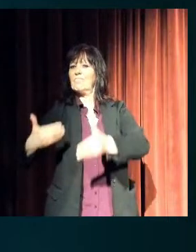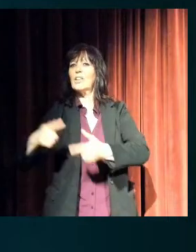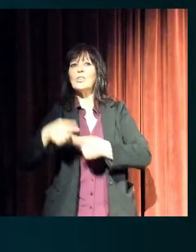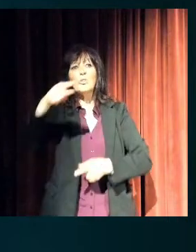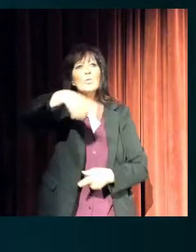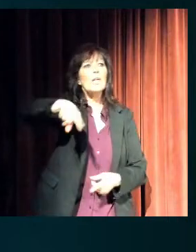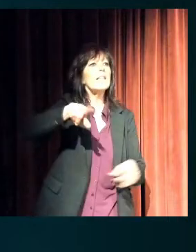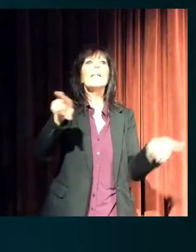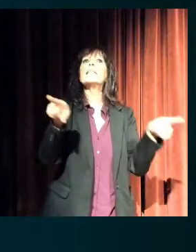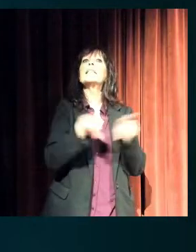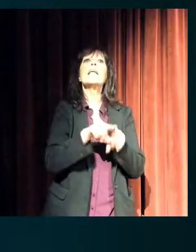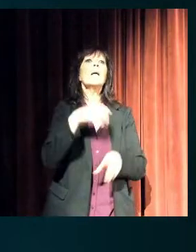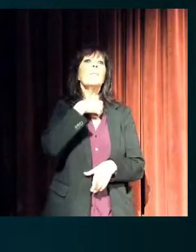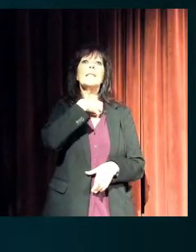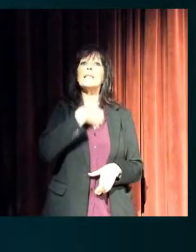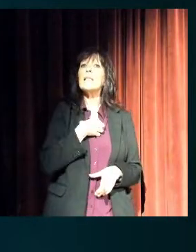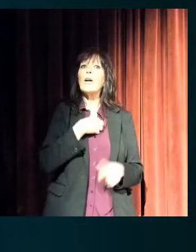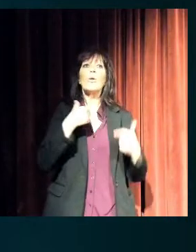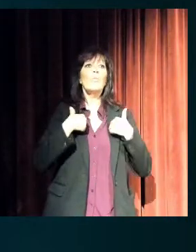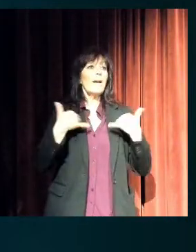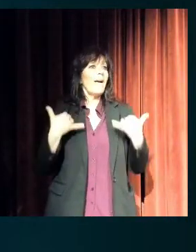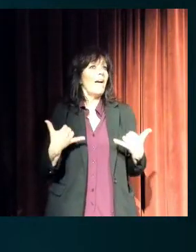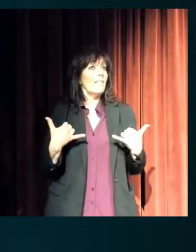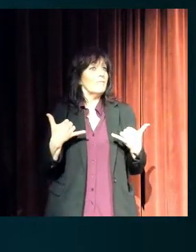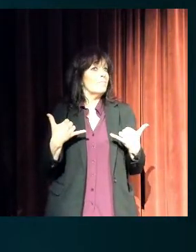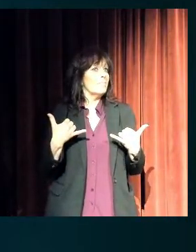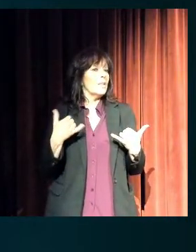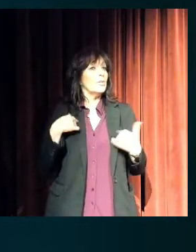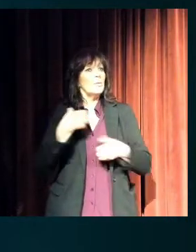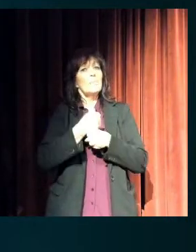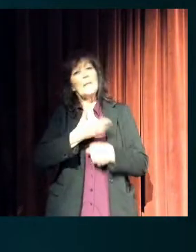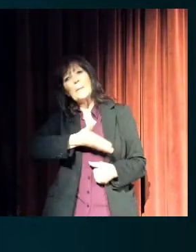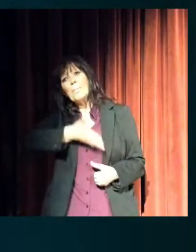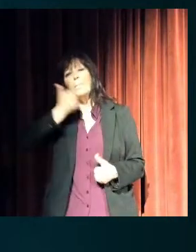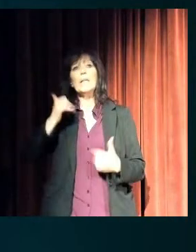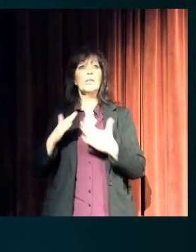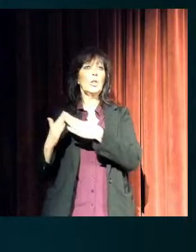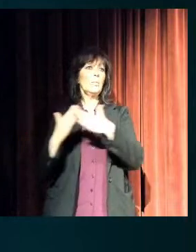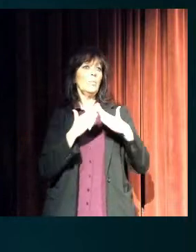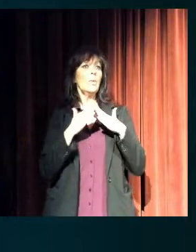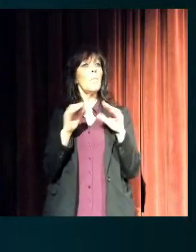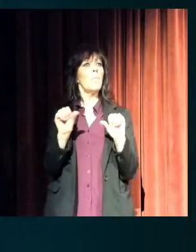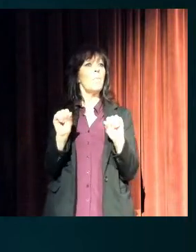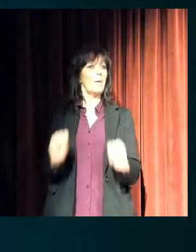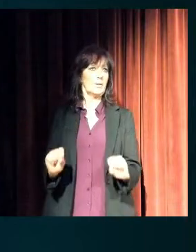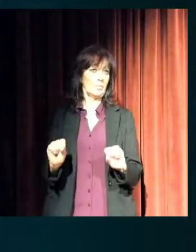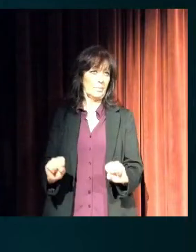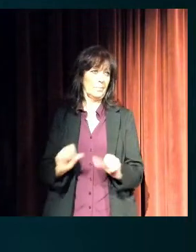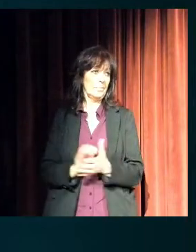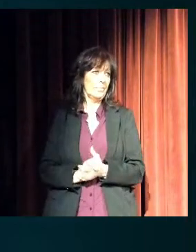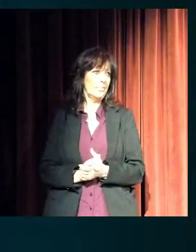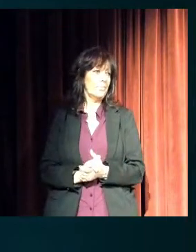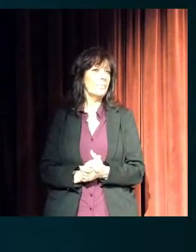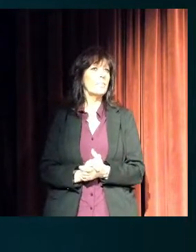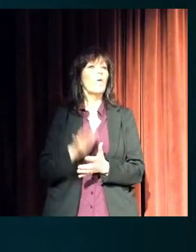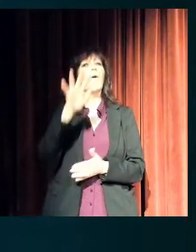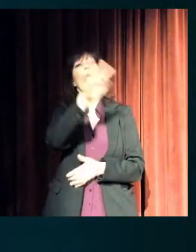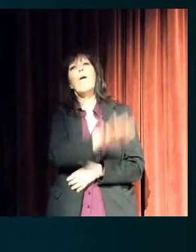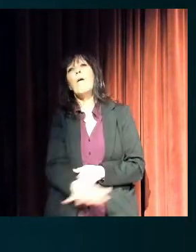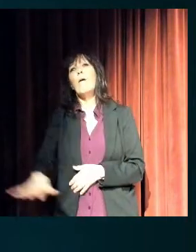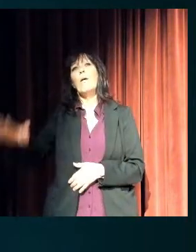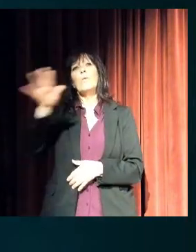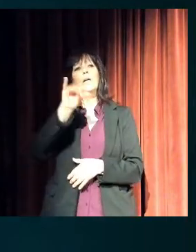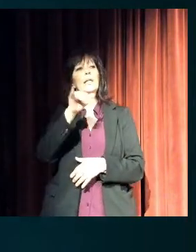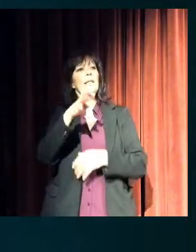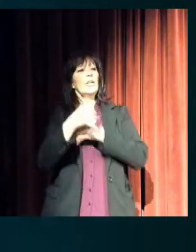the same desire we have today to create the best community possible. All around Erie